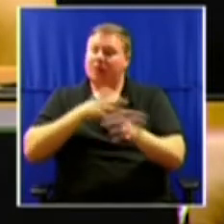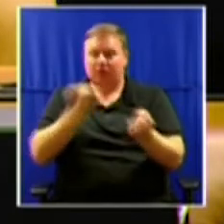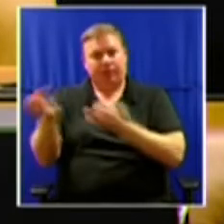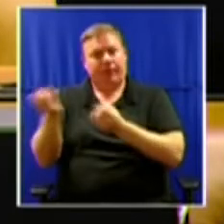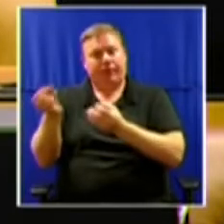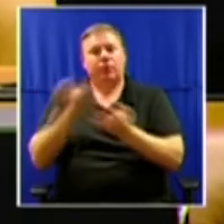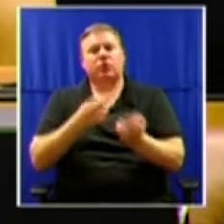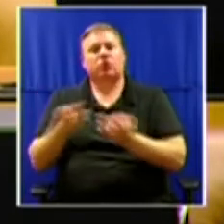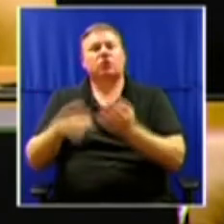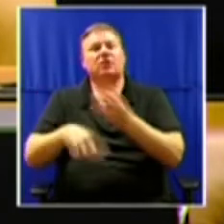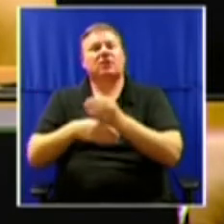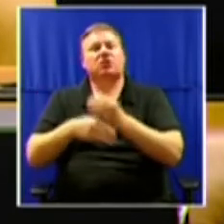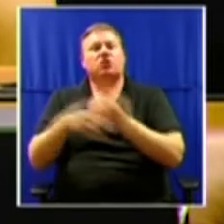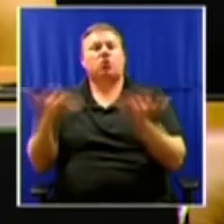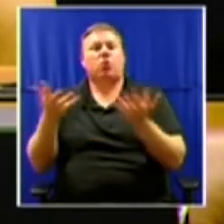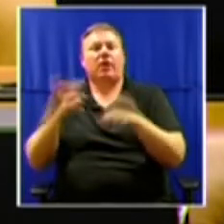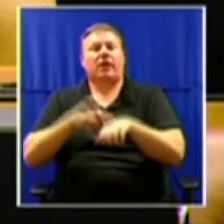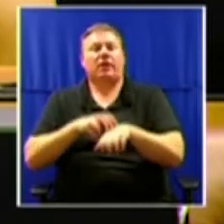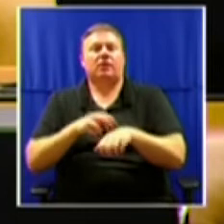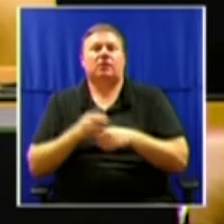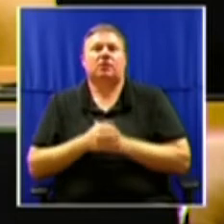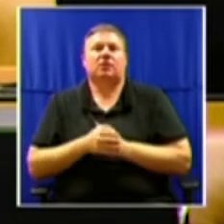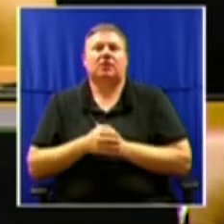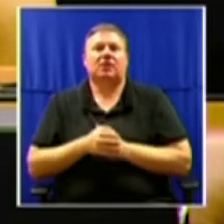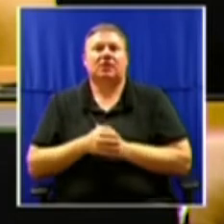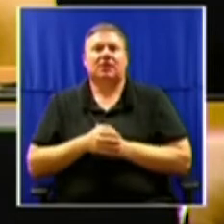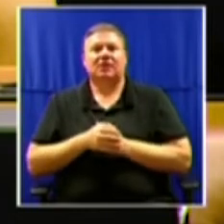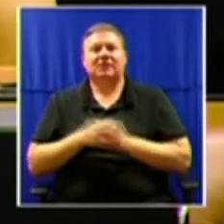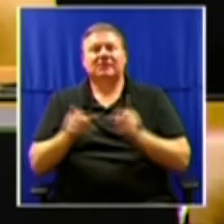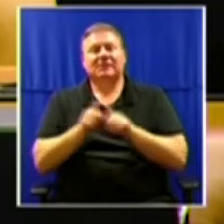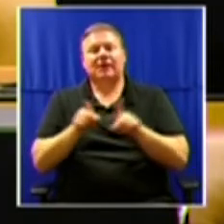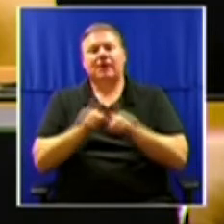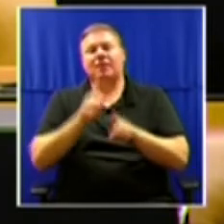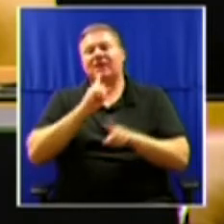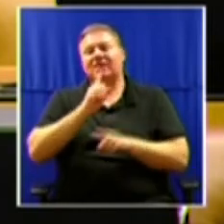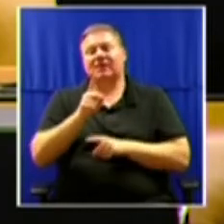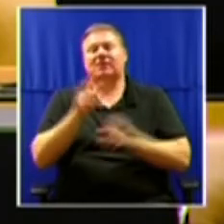But also, I said we've got 10